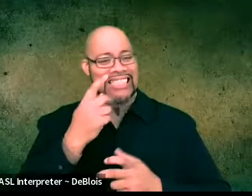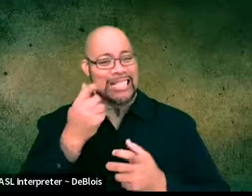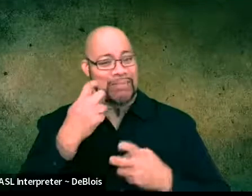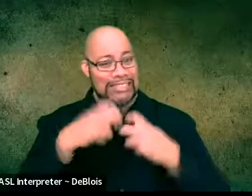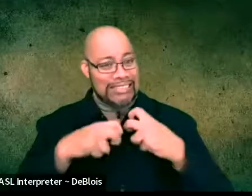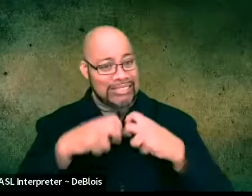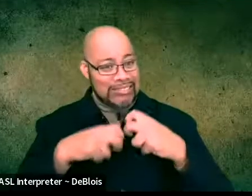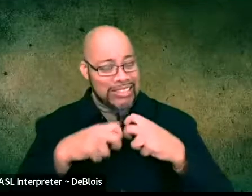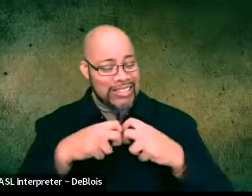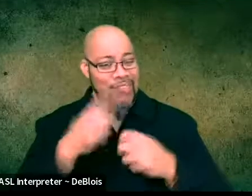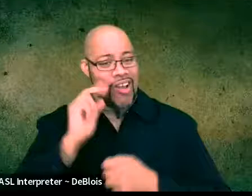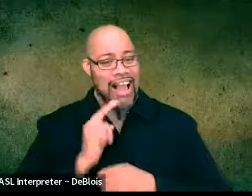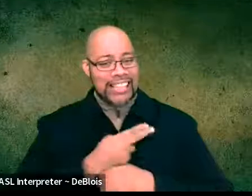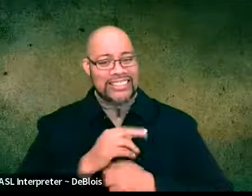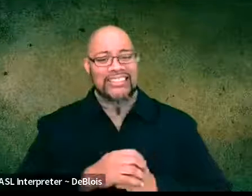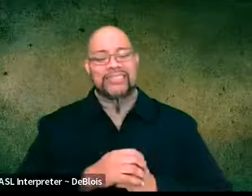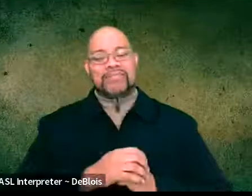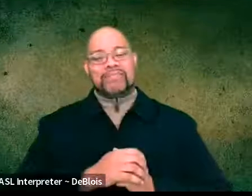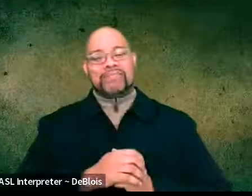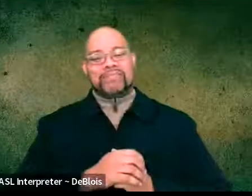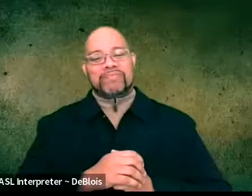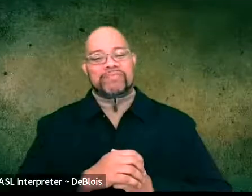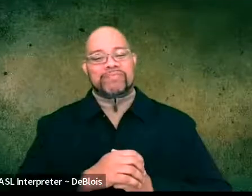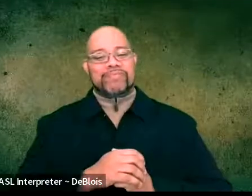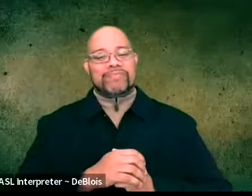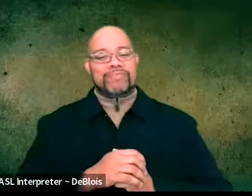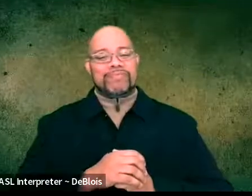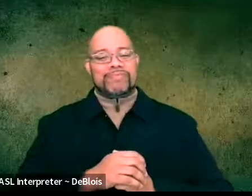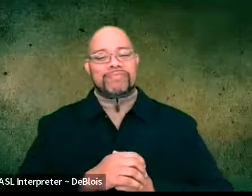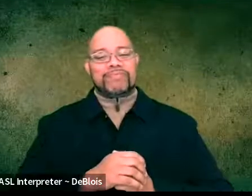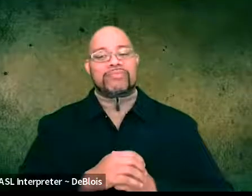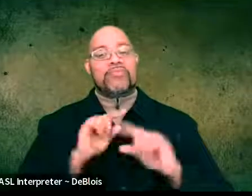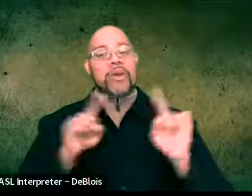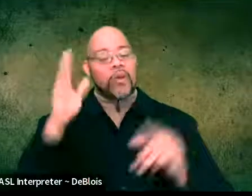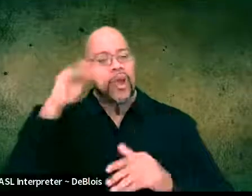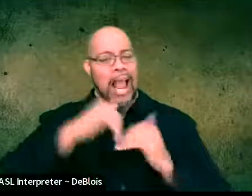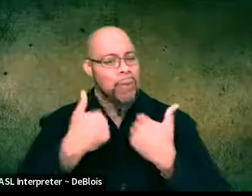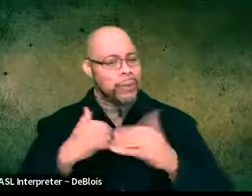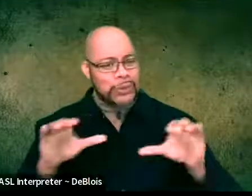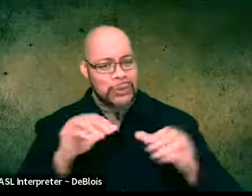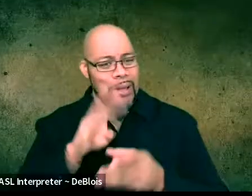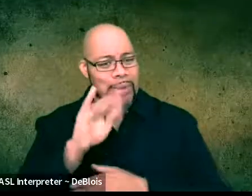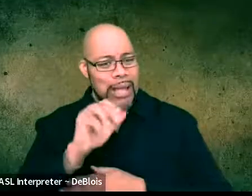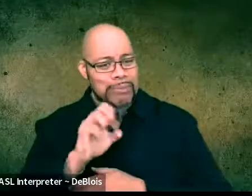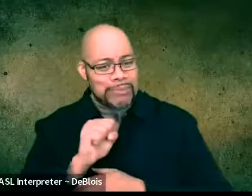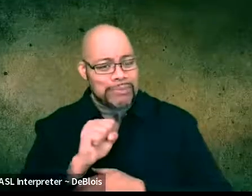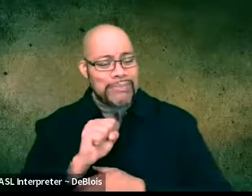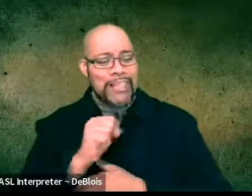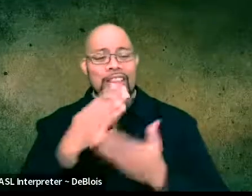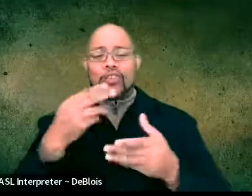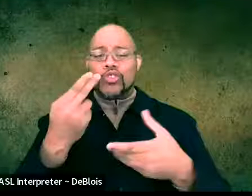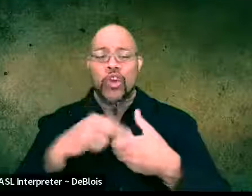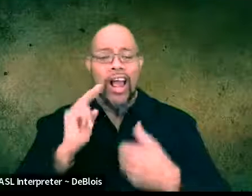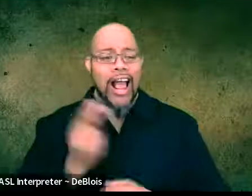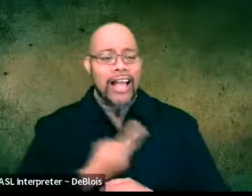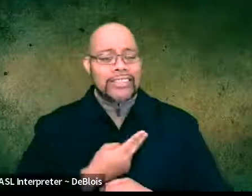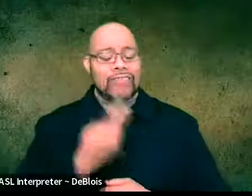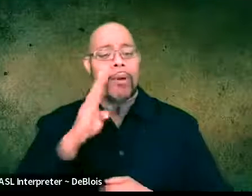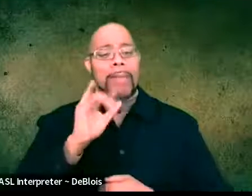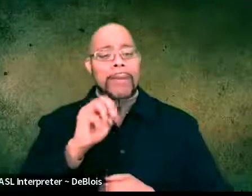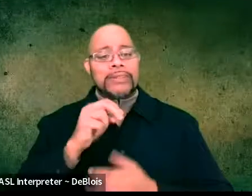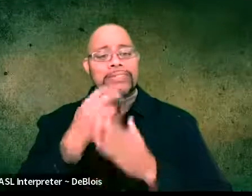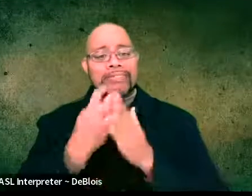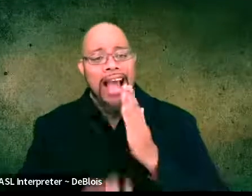hairy for a second. But you know how we do it here at BIMS. Thank y'all so much for joining us for BIMS